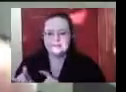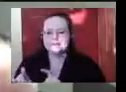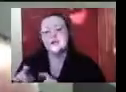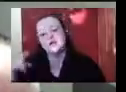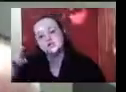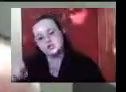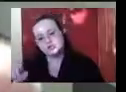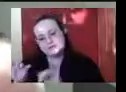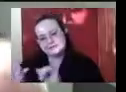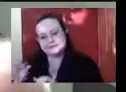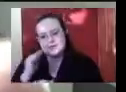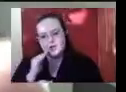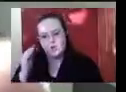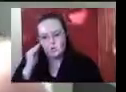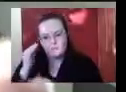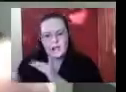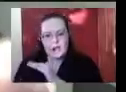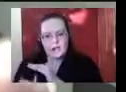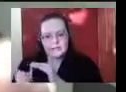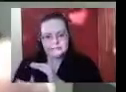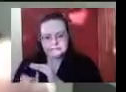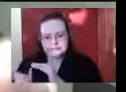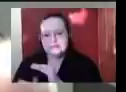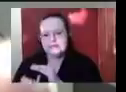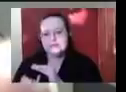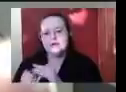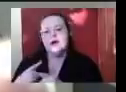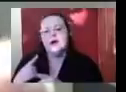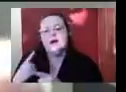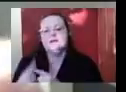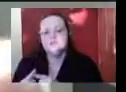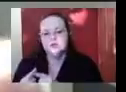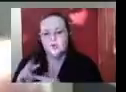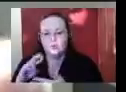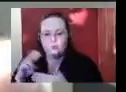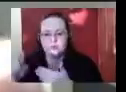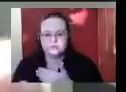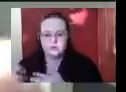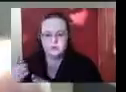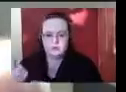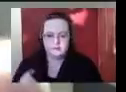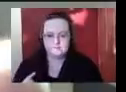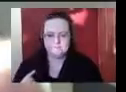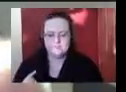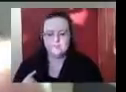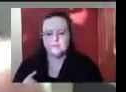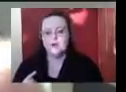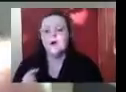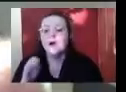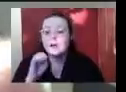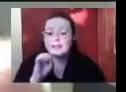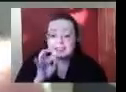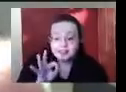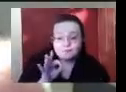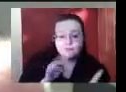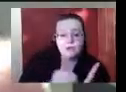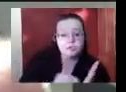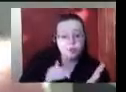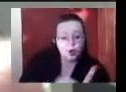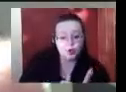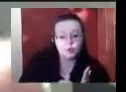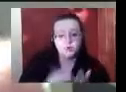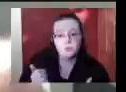their test results are pending or not available, unless there is a known alternative diagnosis that has been provided by their healthcare